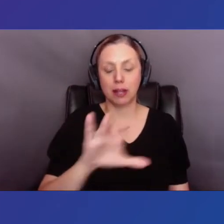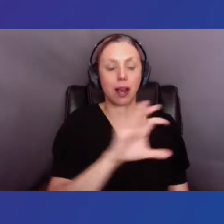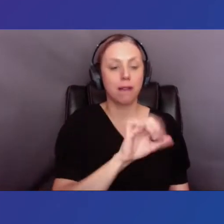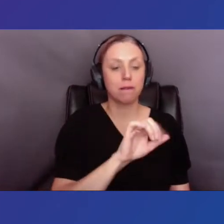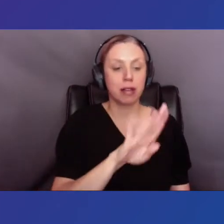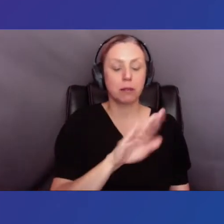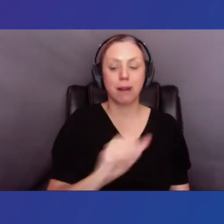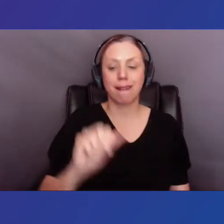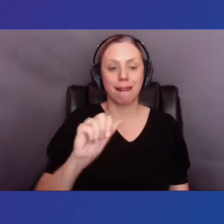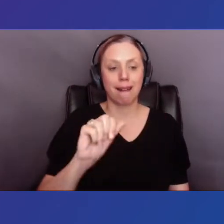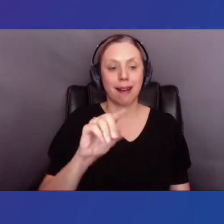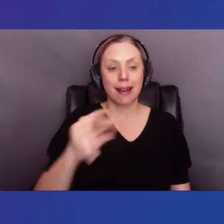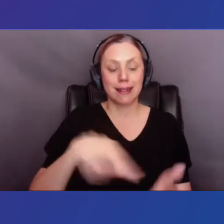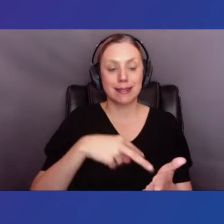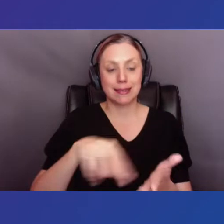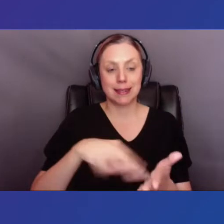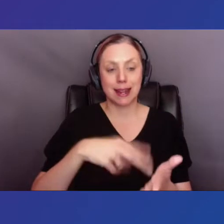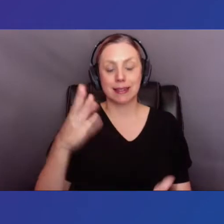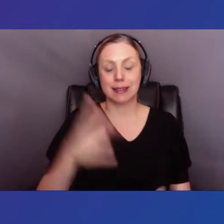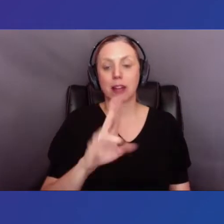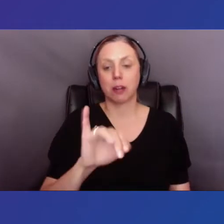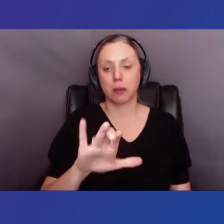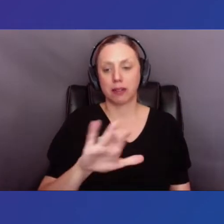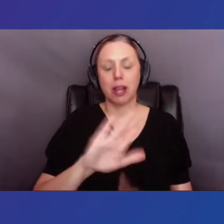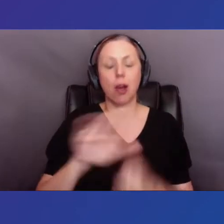dance/NYC, all using the hashtag